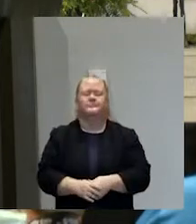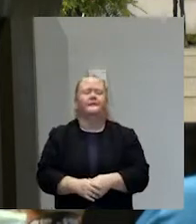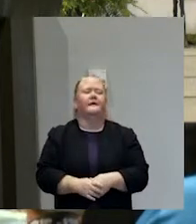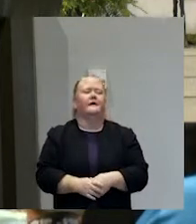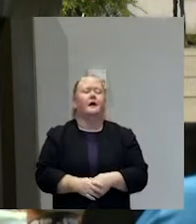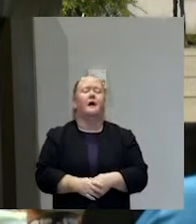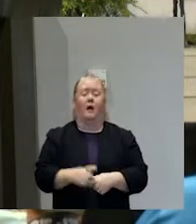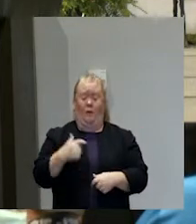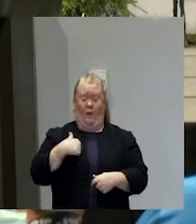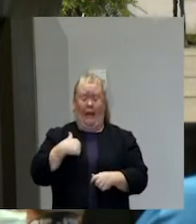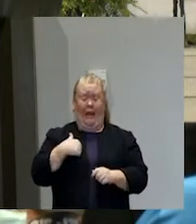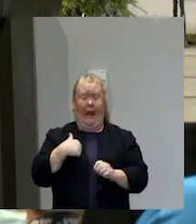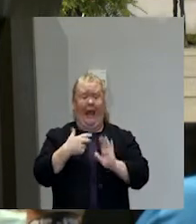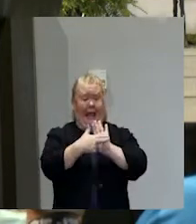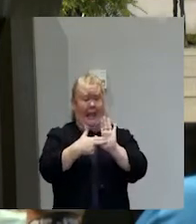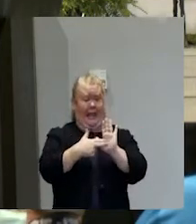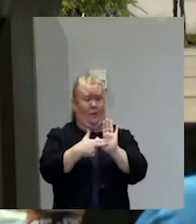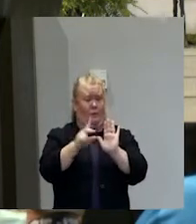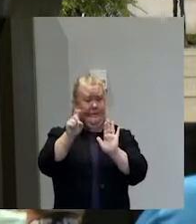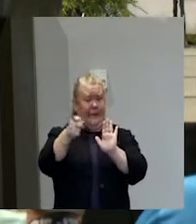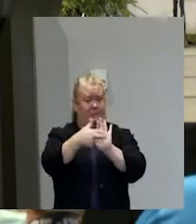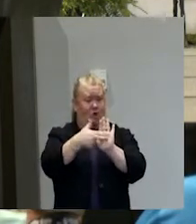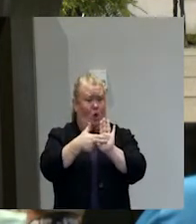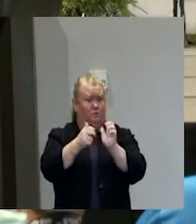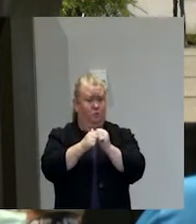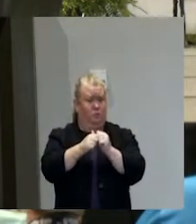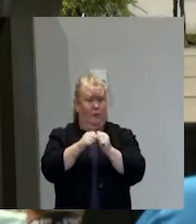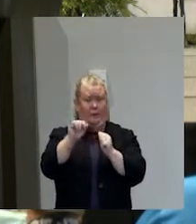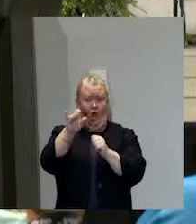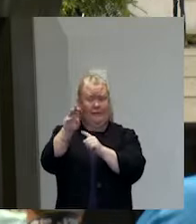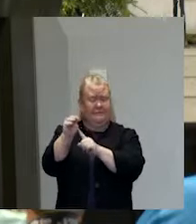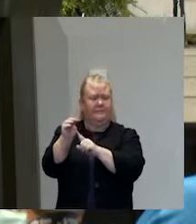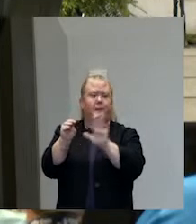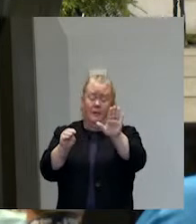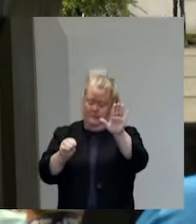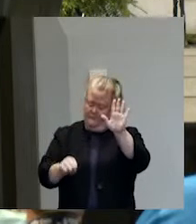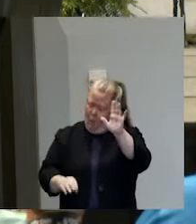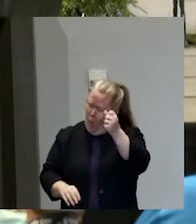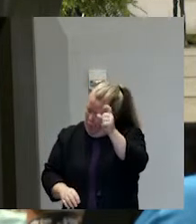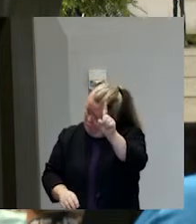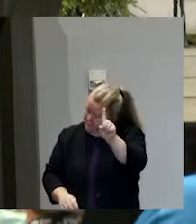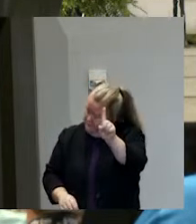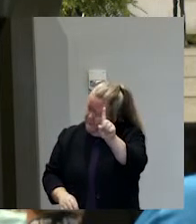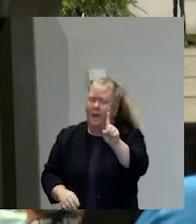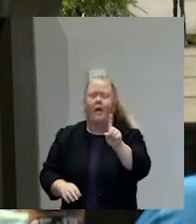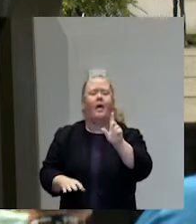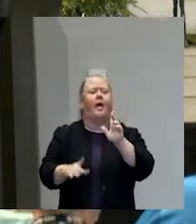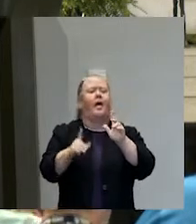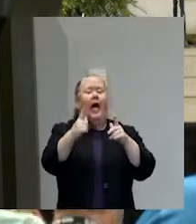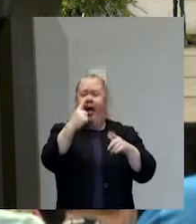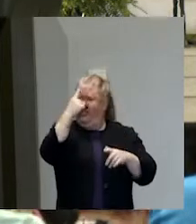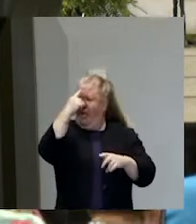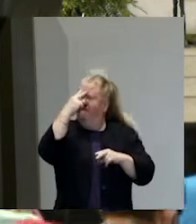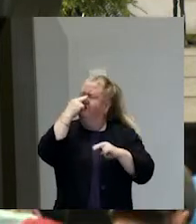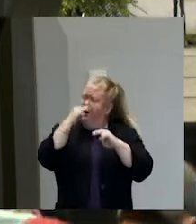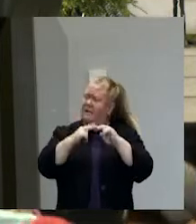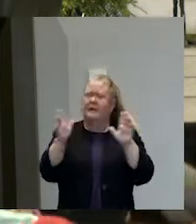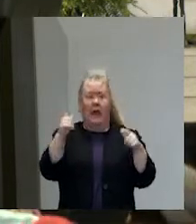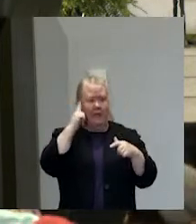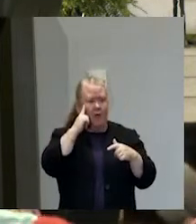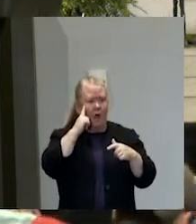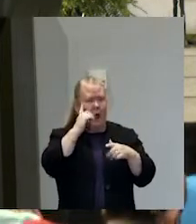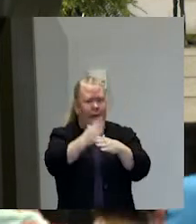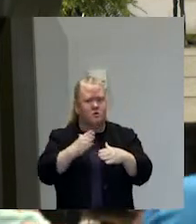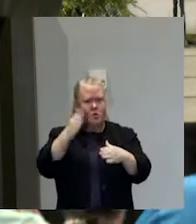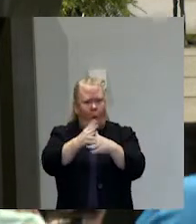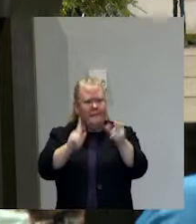When I was diagnosed, I found out, and we'll get back in 1 second, but I found out, I always thought I was so funny, and I found out how much I annoy people